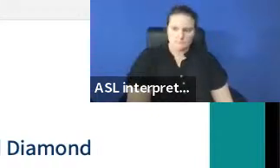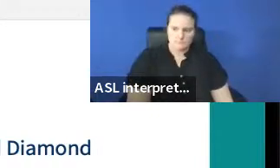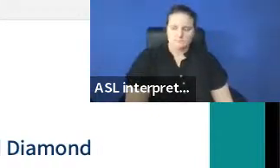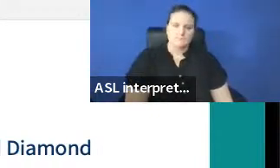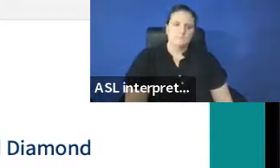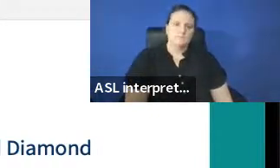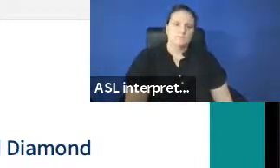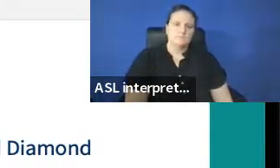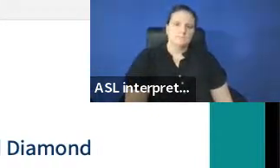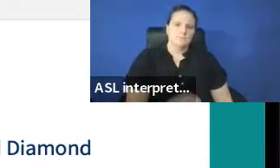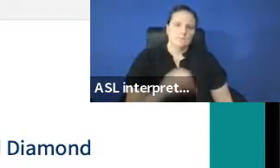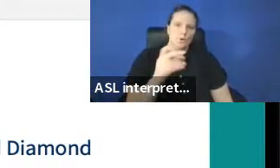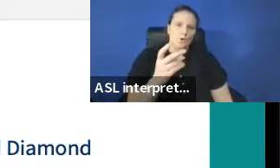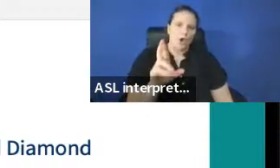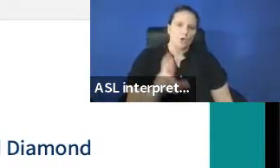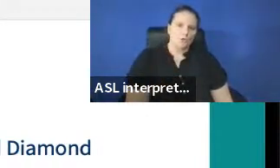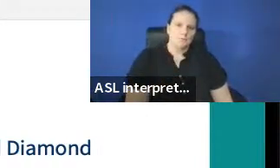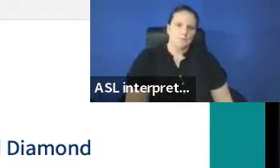Mr. O'Connor.